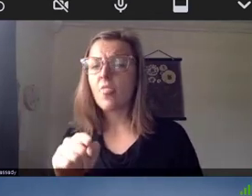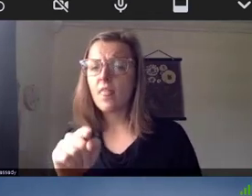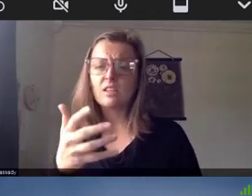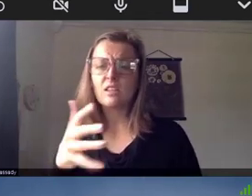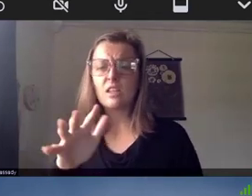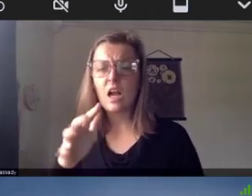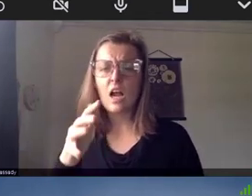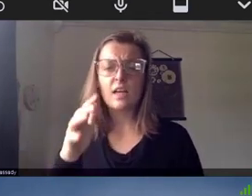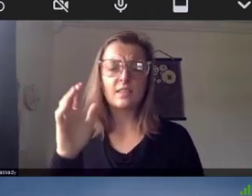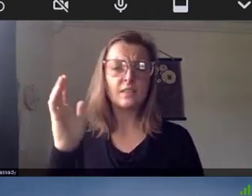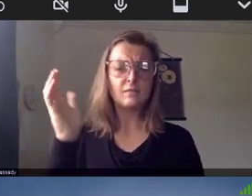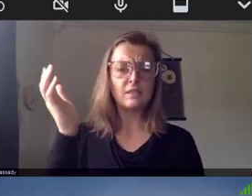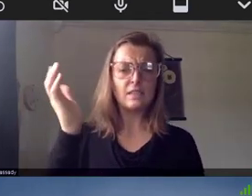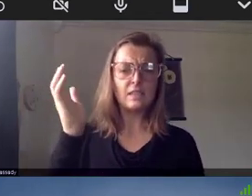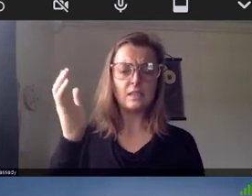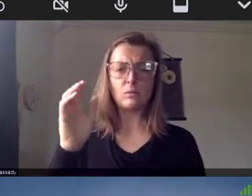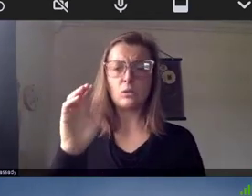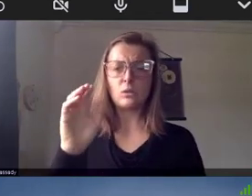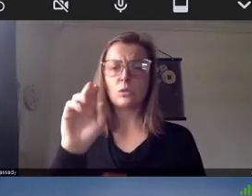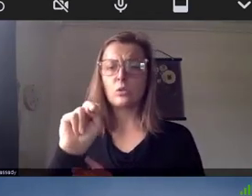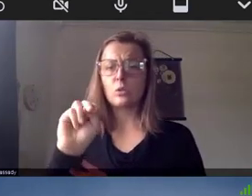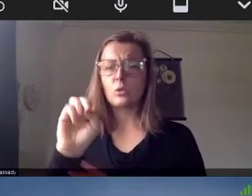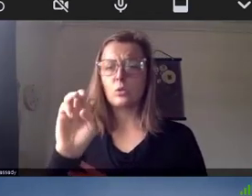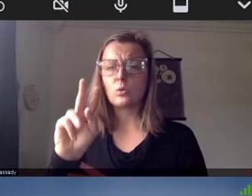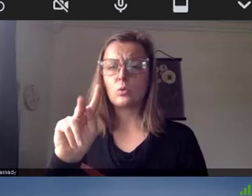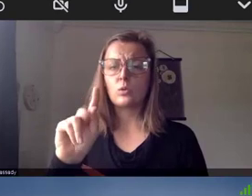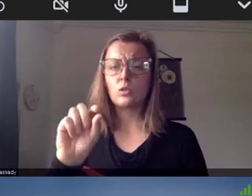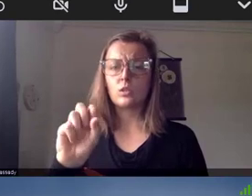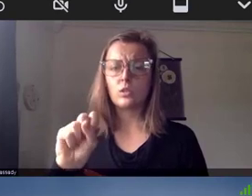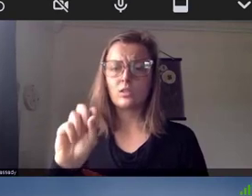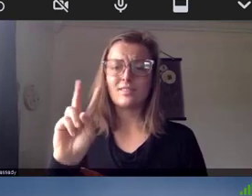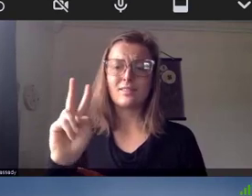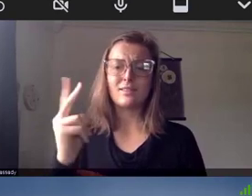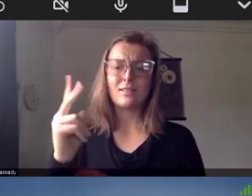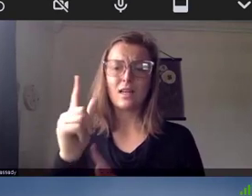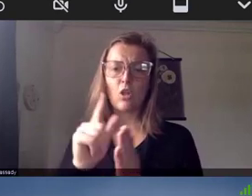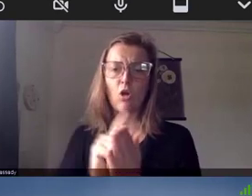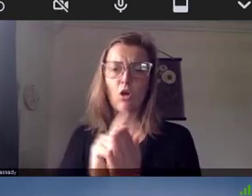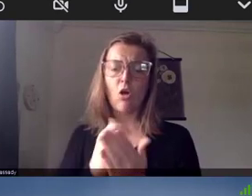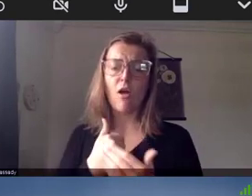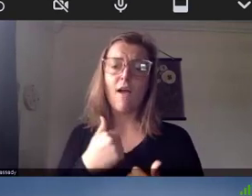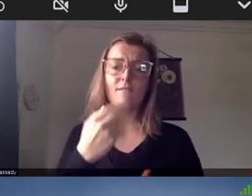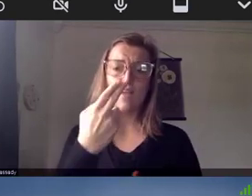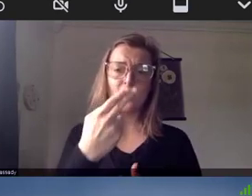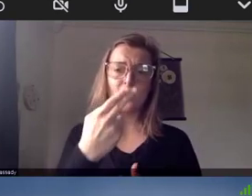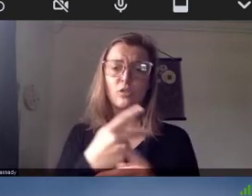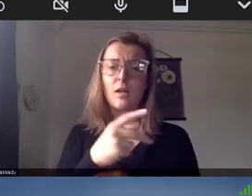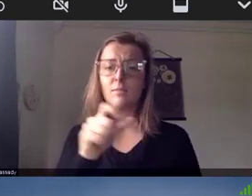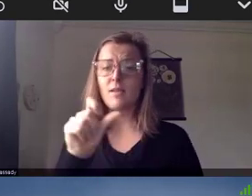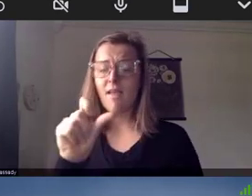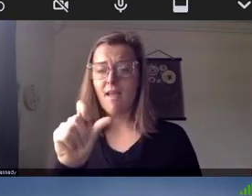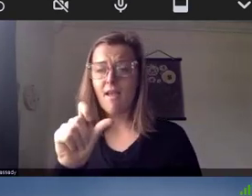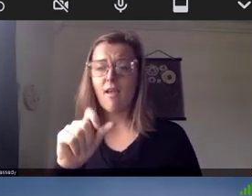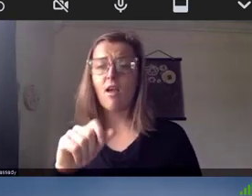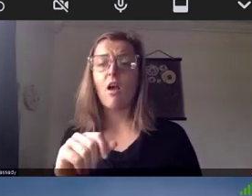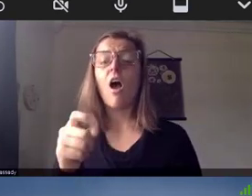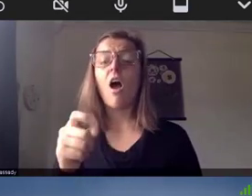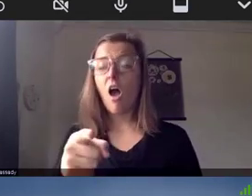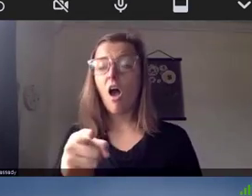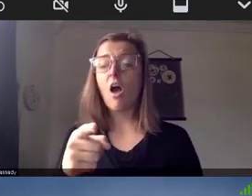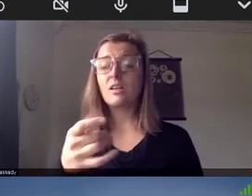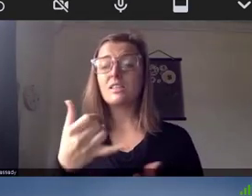H times A. It's still times a temperature difference, but that temperature difference is the log mean temperature difference, which is defined down